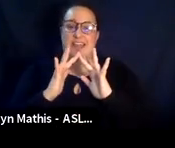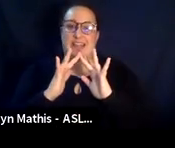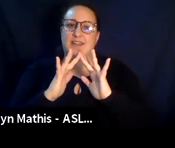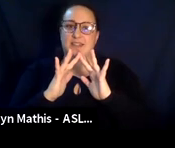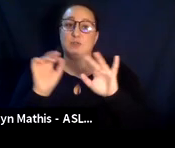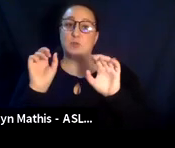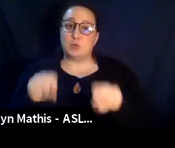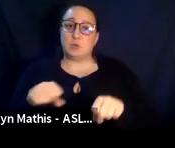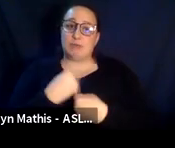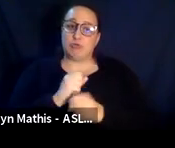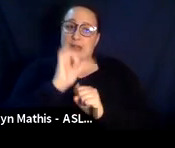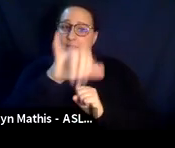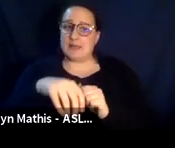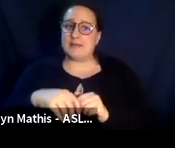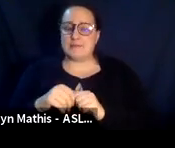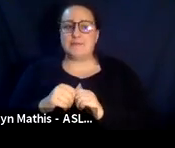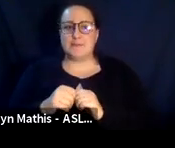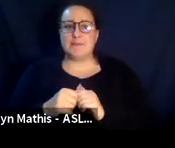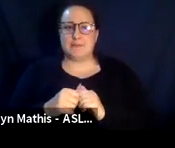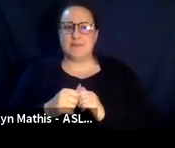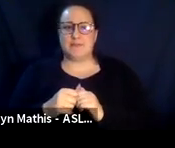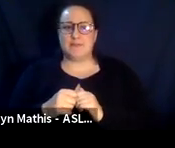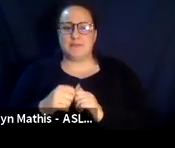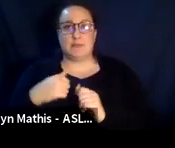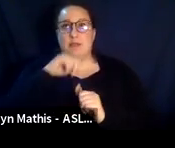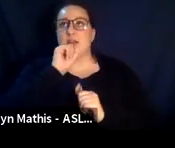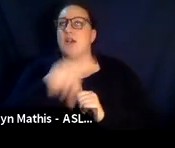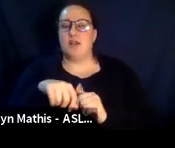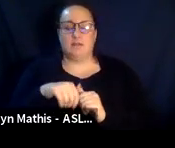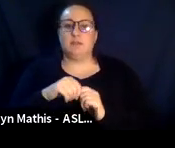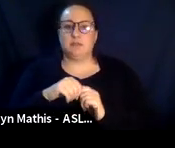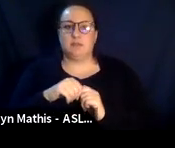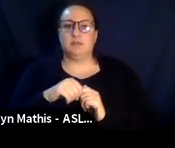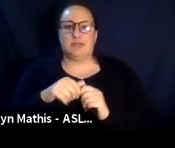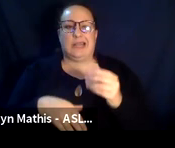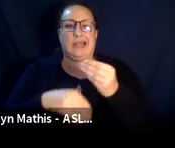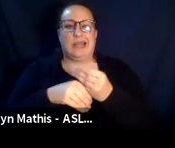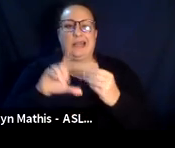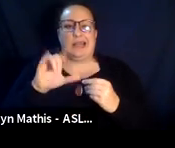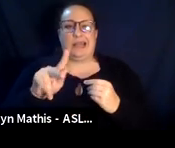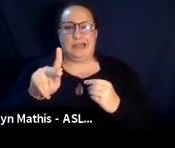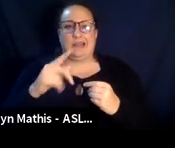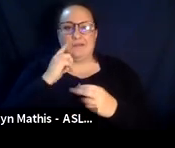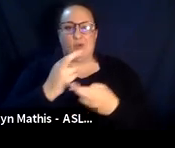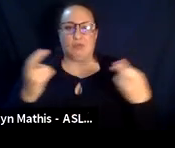you can create these, which I love, and I put a link to a resource for that.